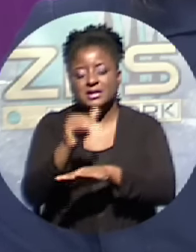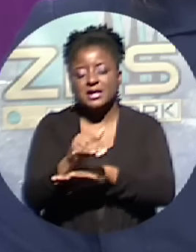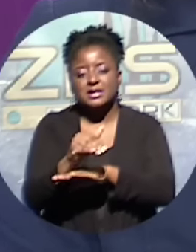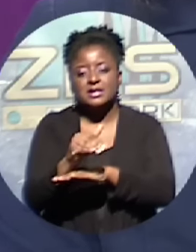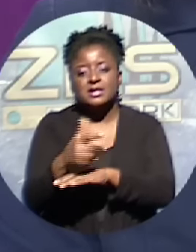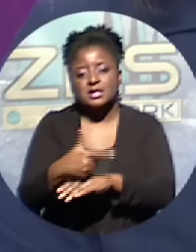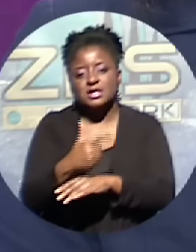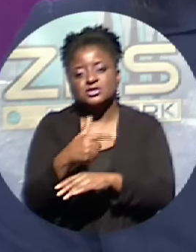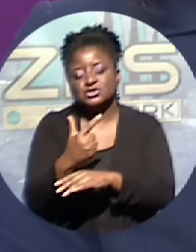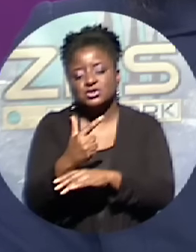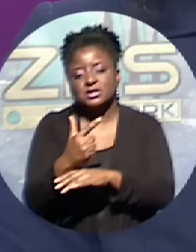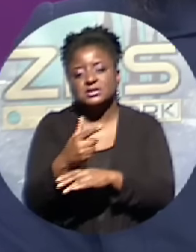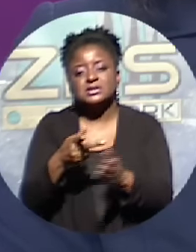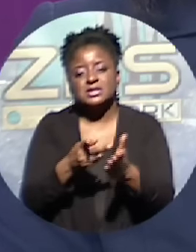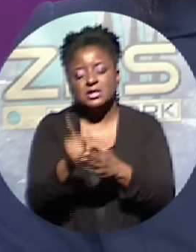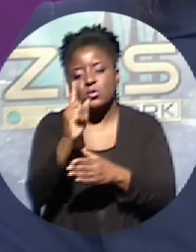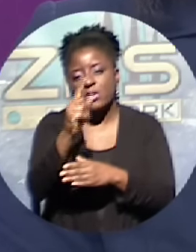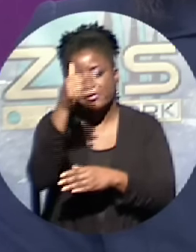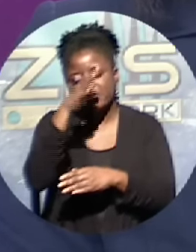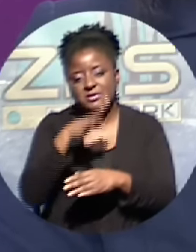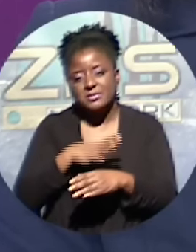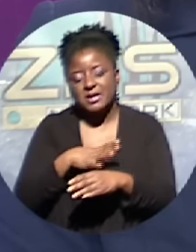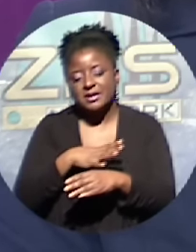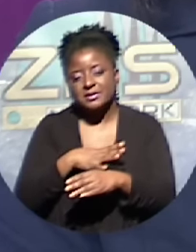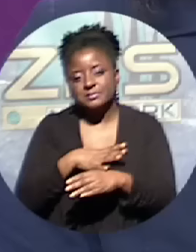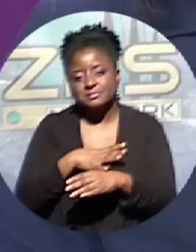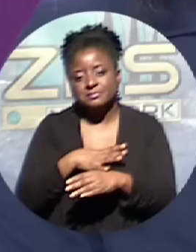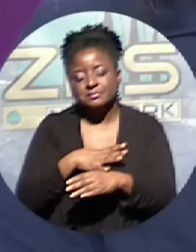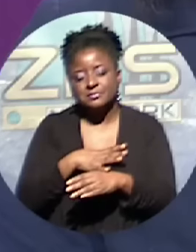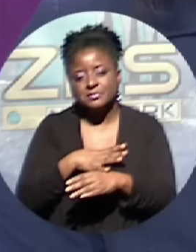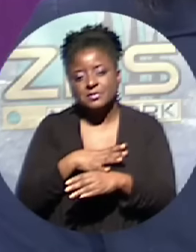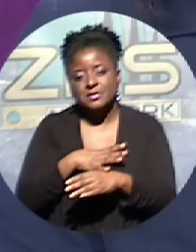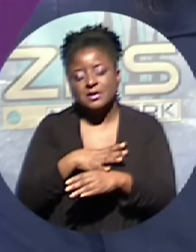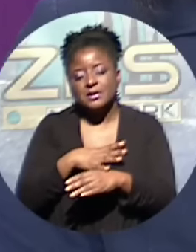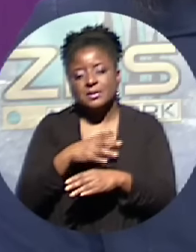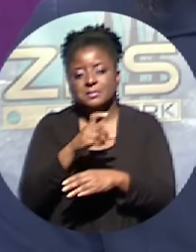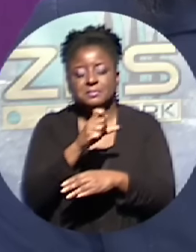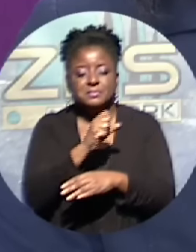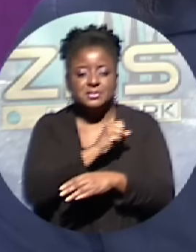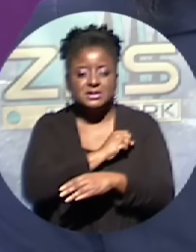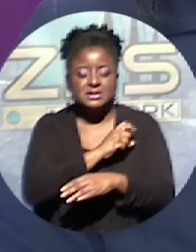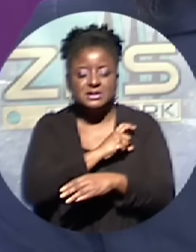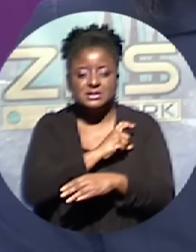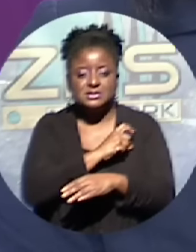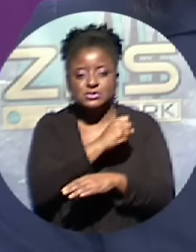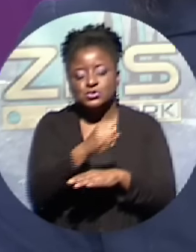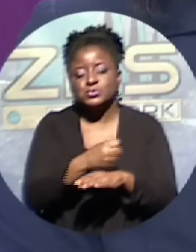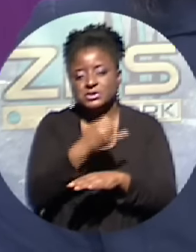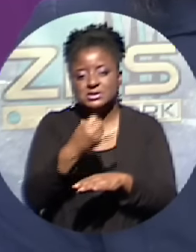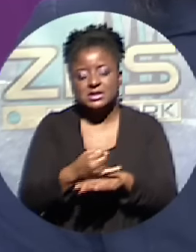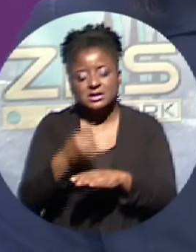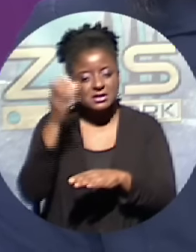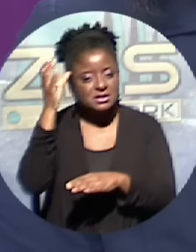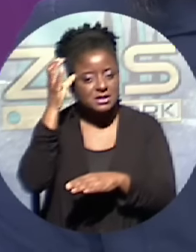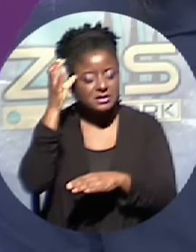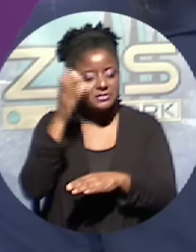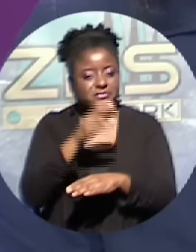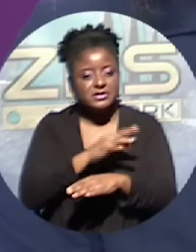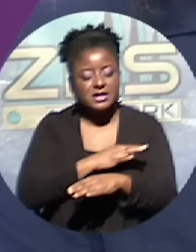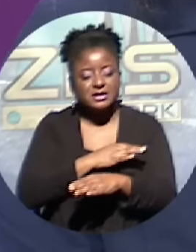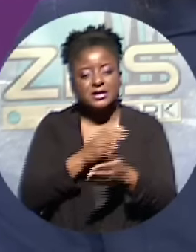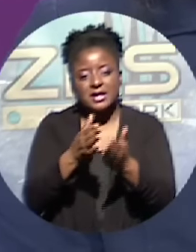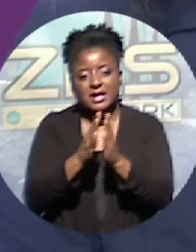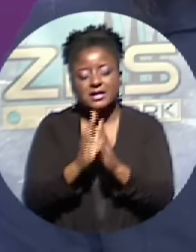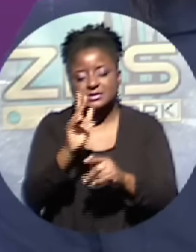men on impact. Officer in charge of the Central Detective Unit, Chief Superintendent Clayton Fernander, made an appeal to the public to provide them with